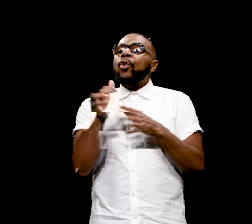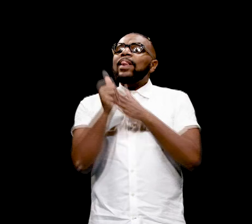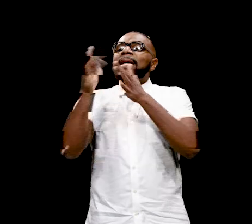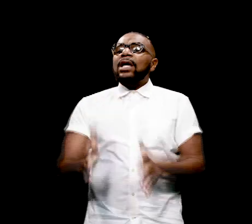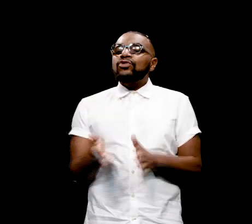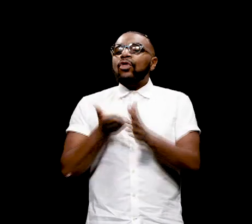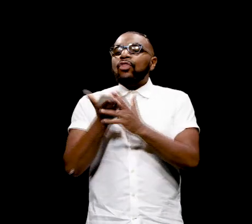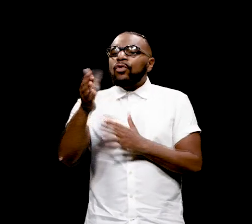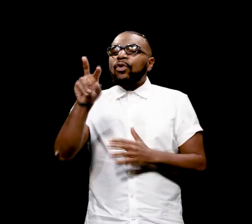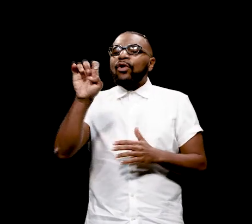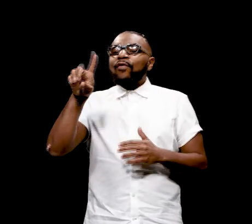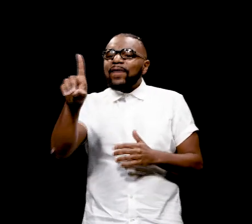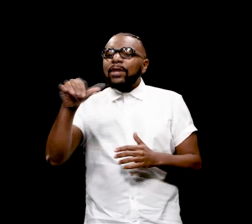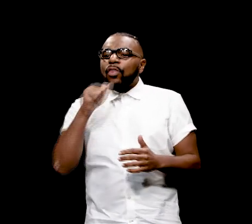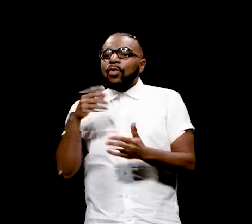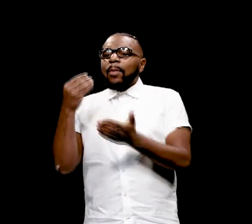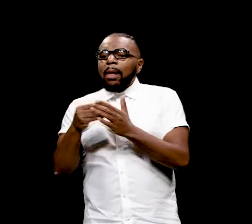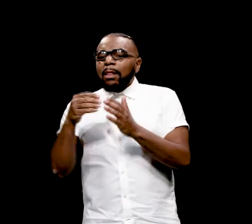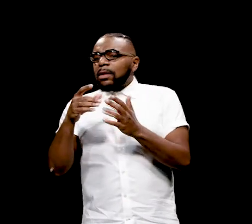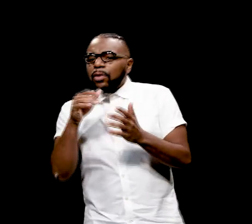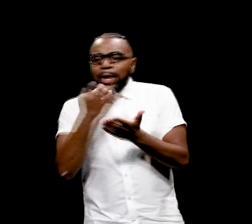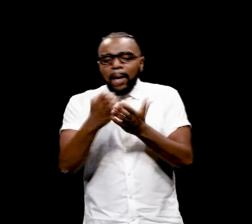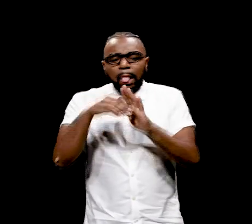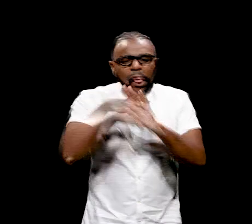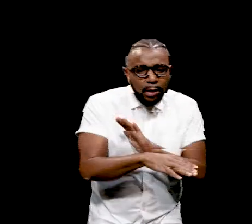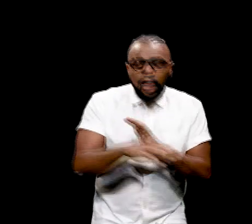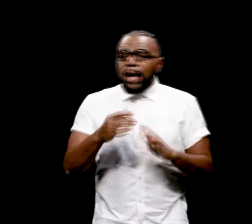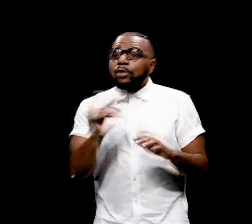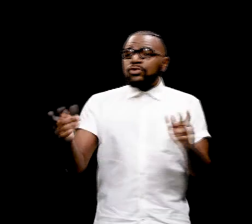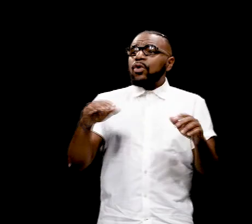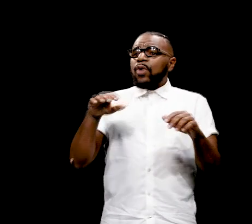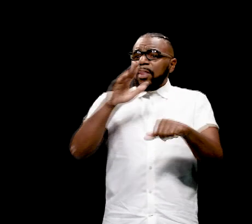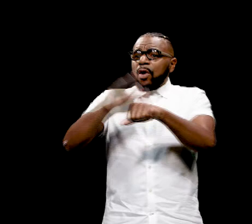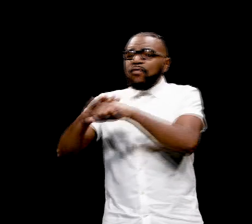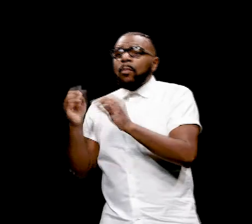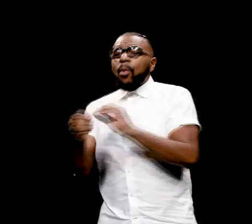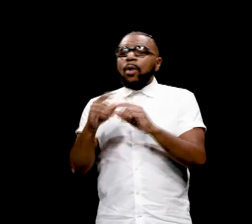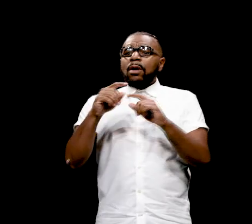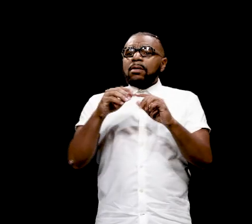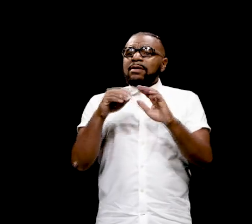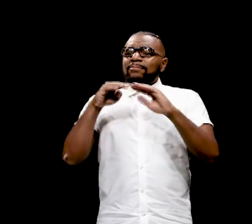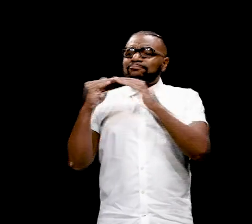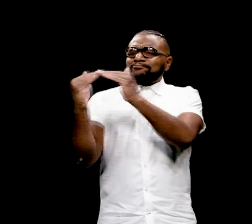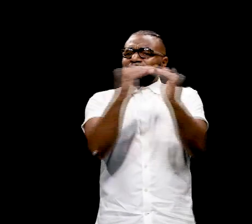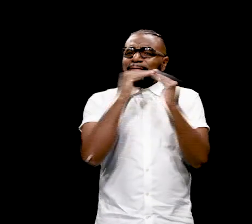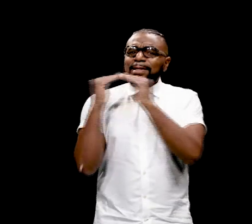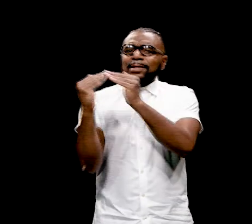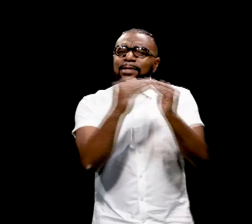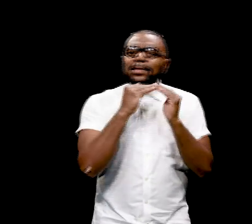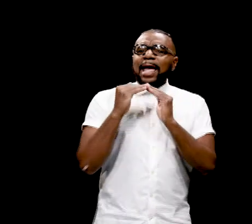the COVID crisis, the economic downturn, the national calls for racial justice and equity and police reform, how we're going